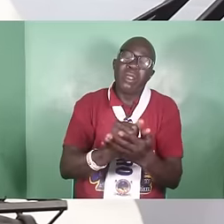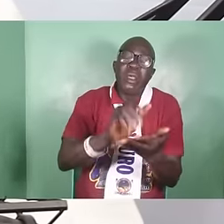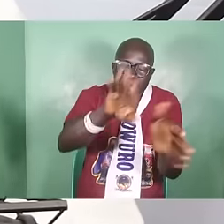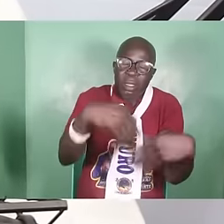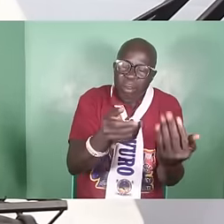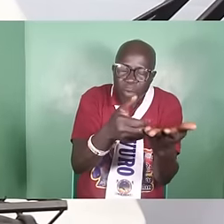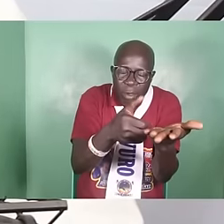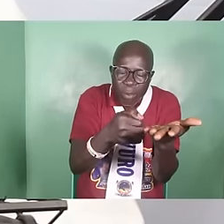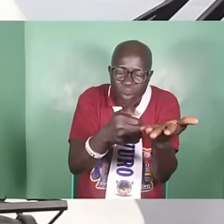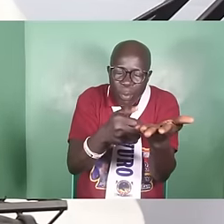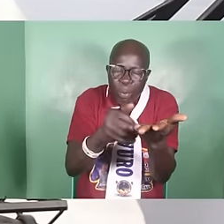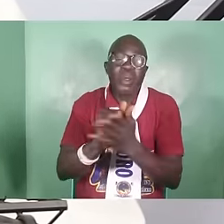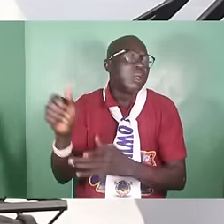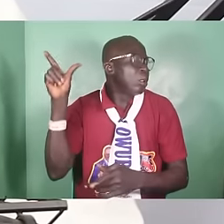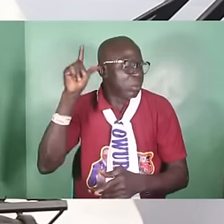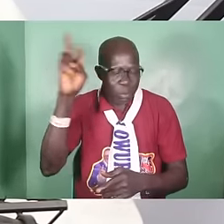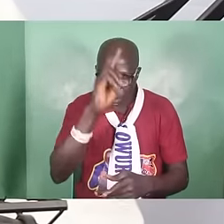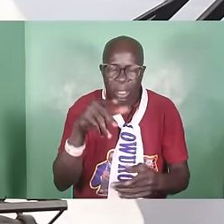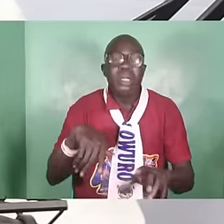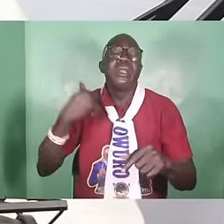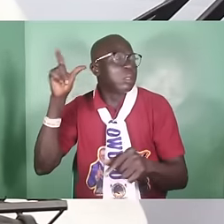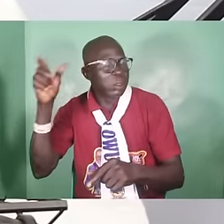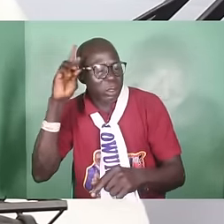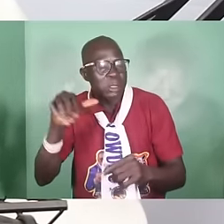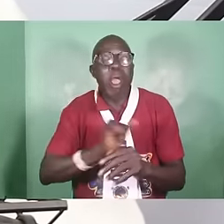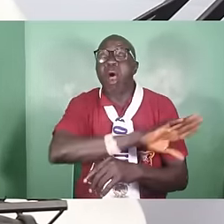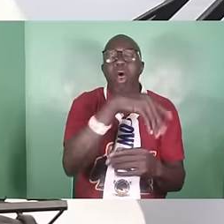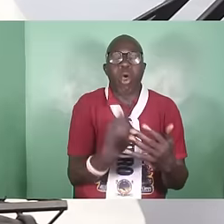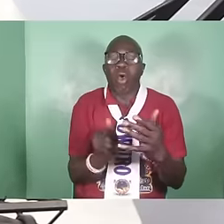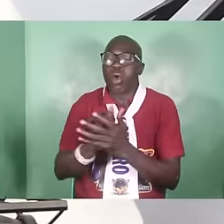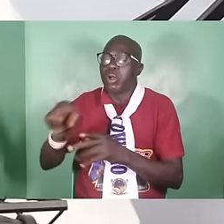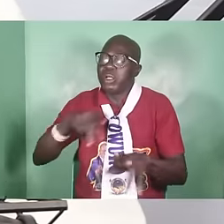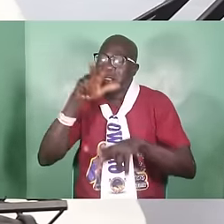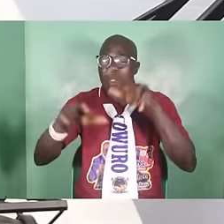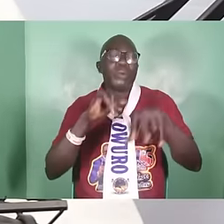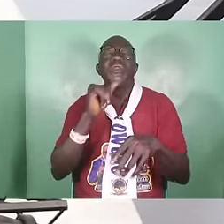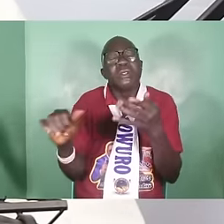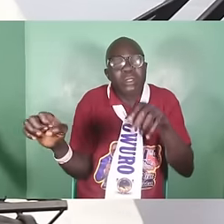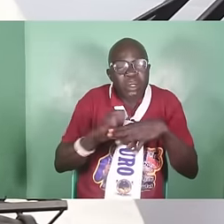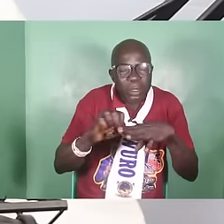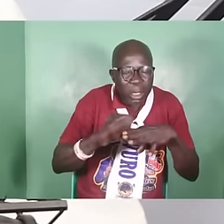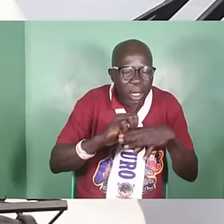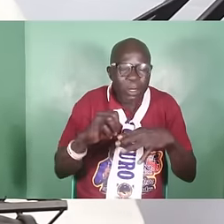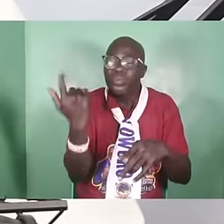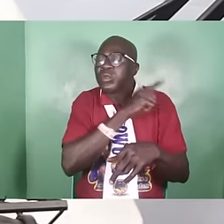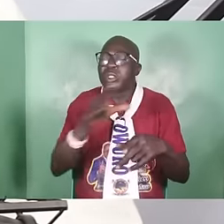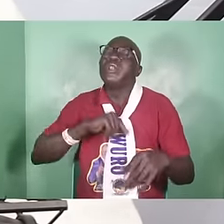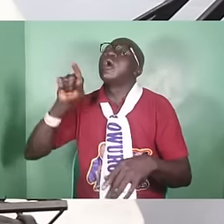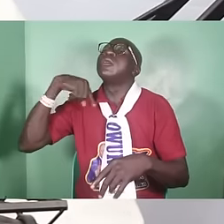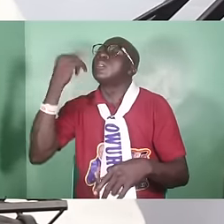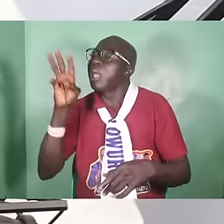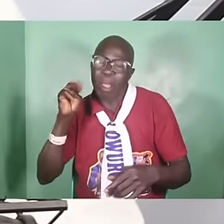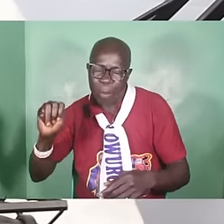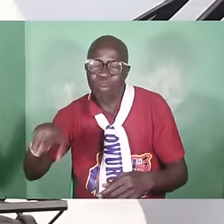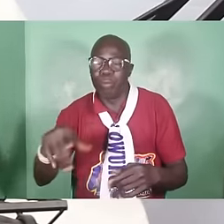will give you a radio. Egba misa. Egba misa. This is sir. I want you base when you kiss the last. All these steps are not ordinary. Oluwa lo so fun me.